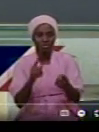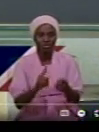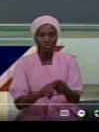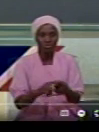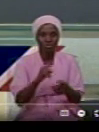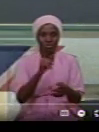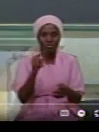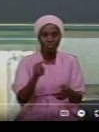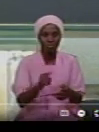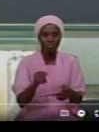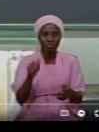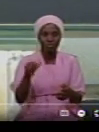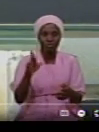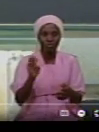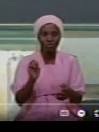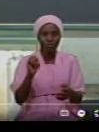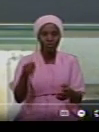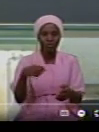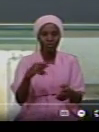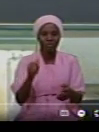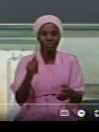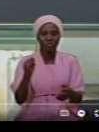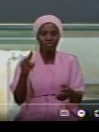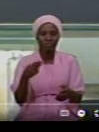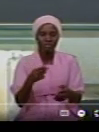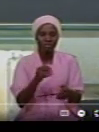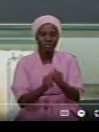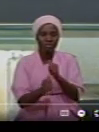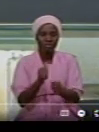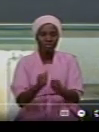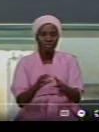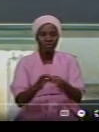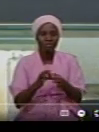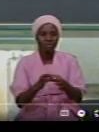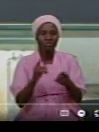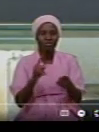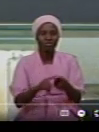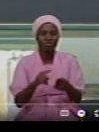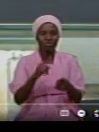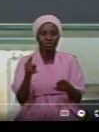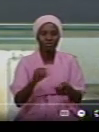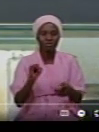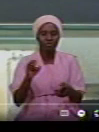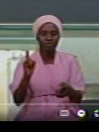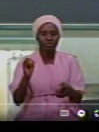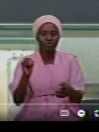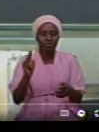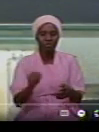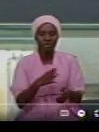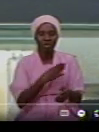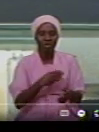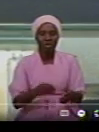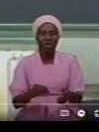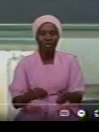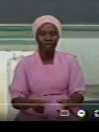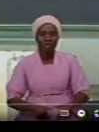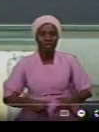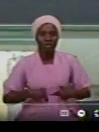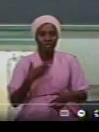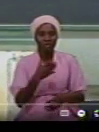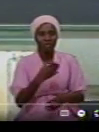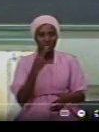to Zidon, and dwell there. Behold, I've commanded a widow woman there to sustain